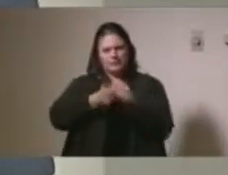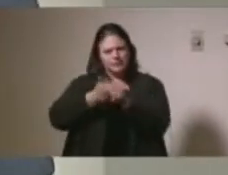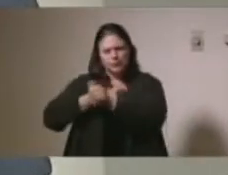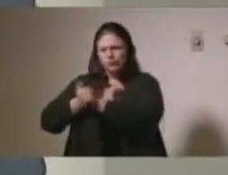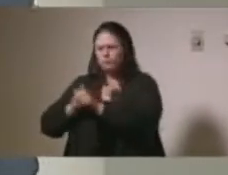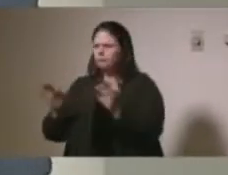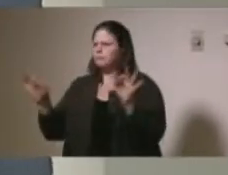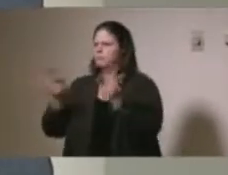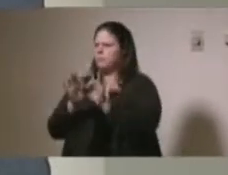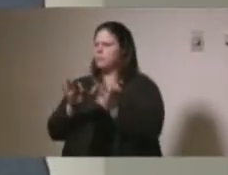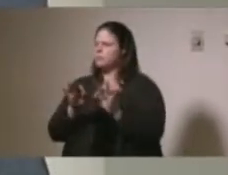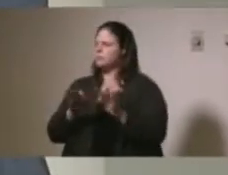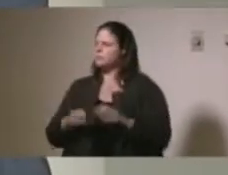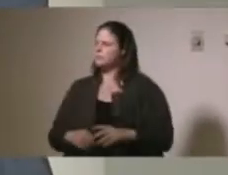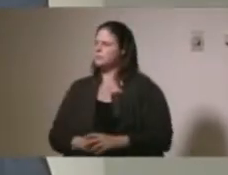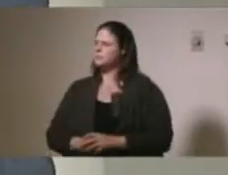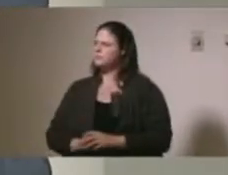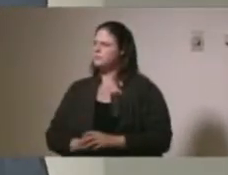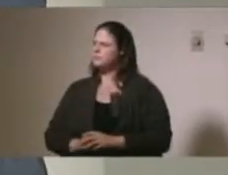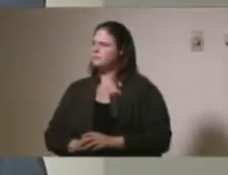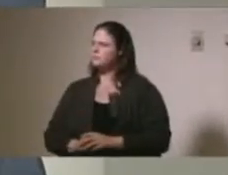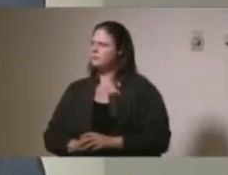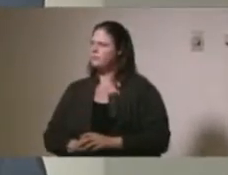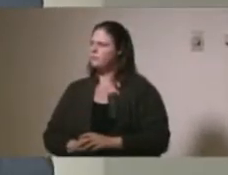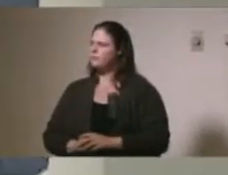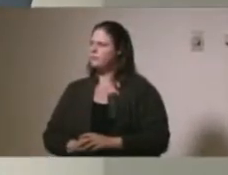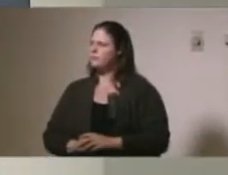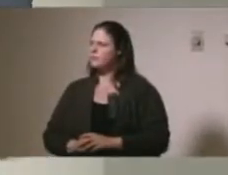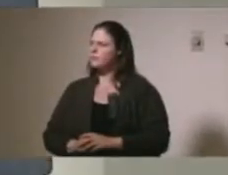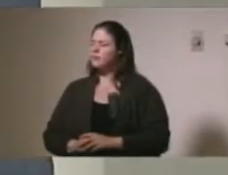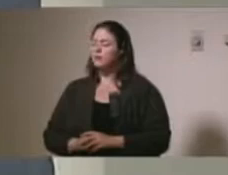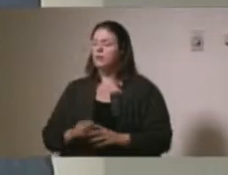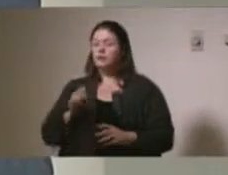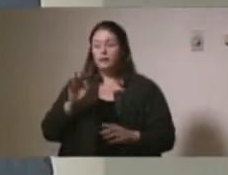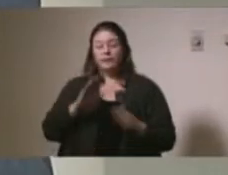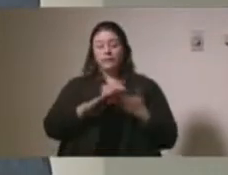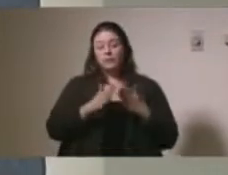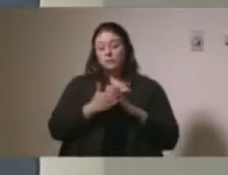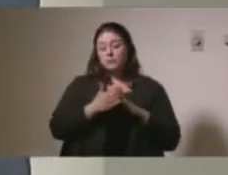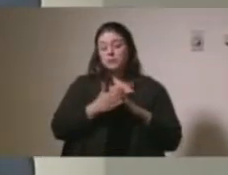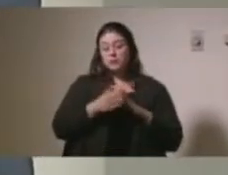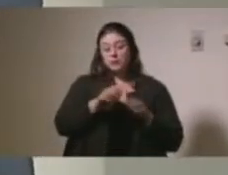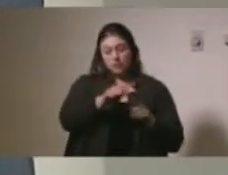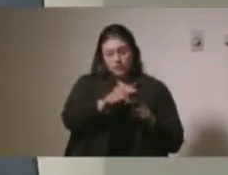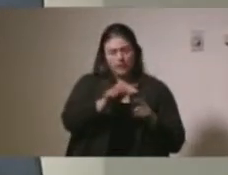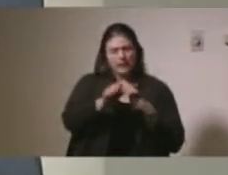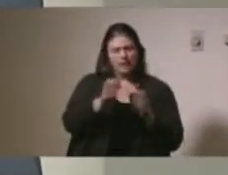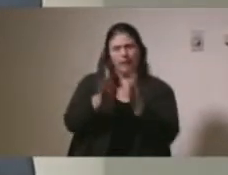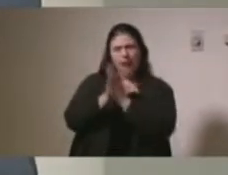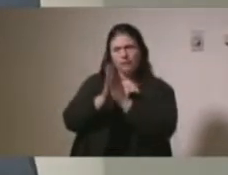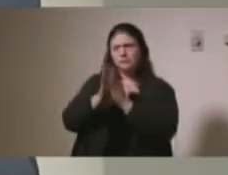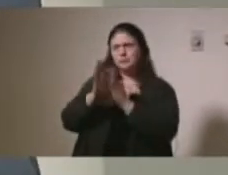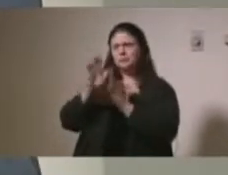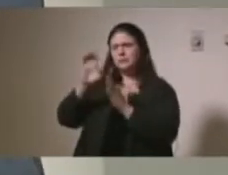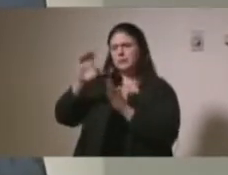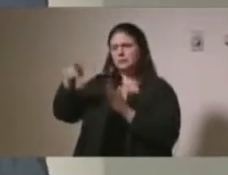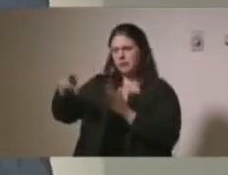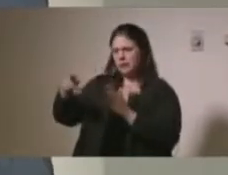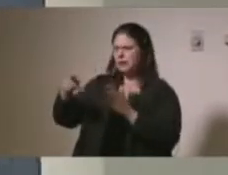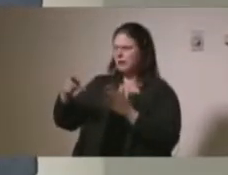If we can have municipalities ask Canada Post to consult, this will block